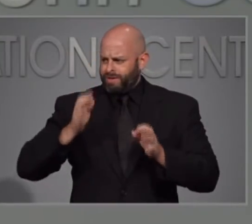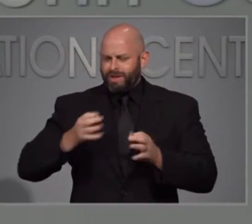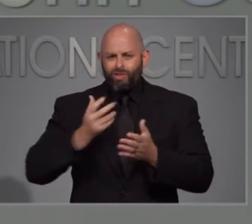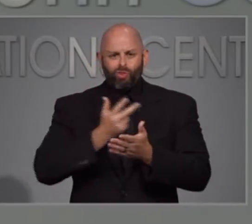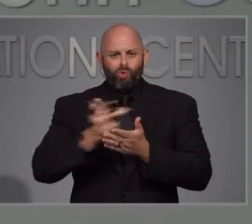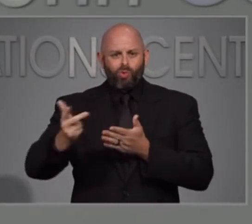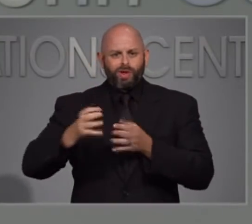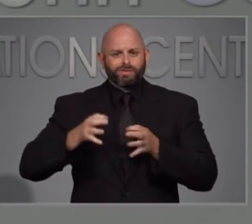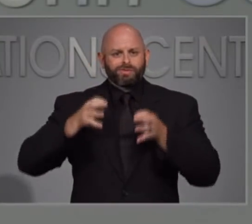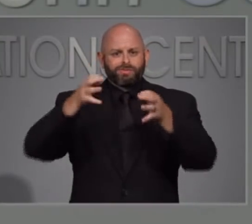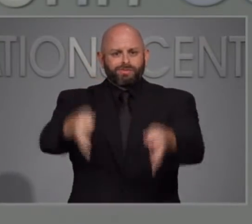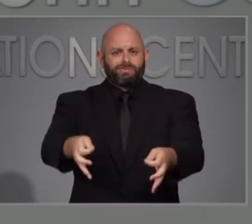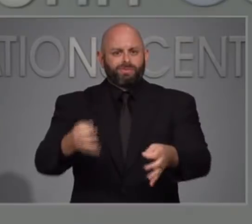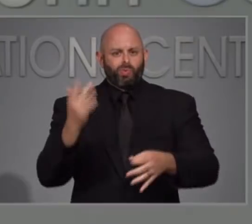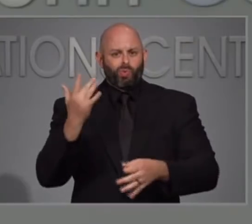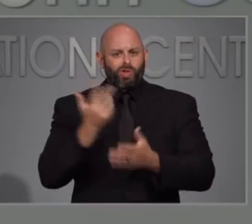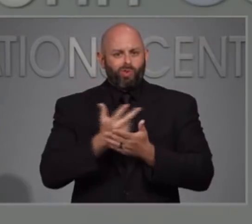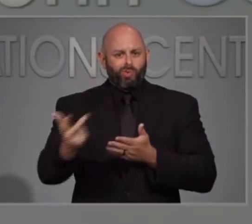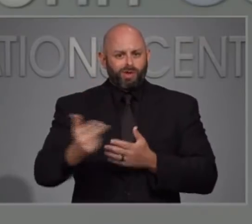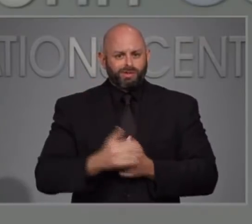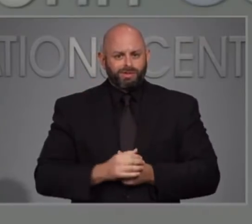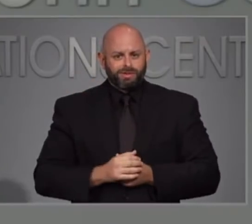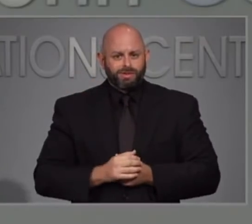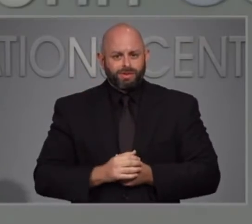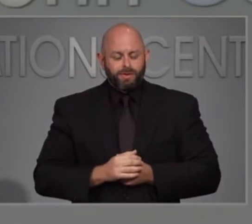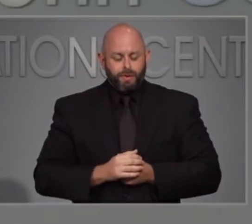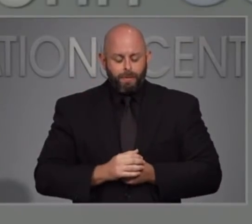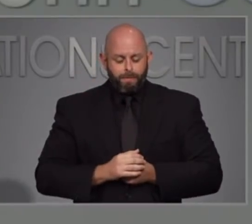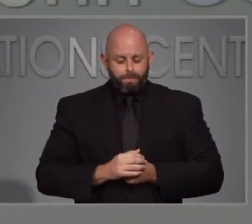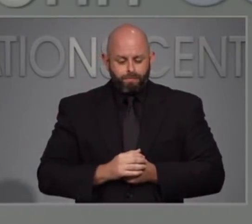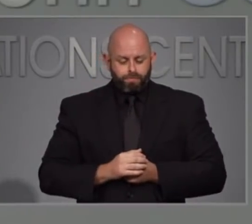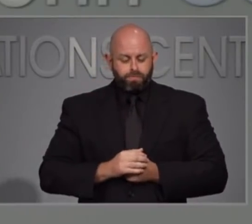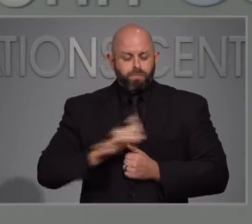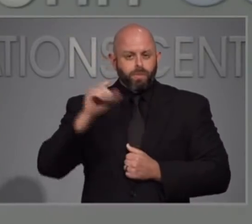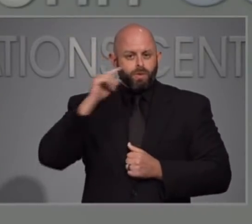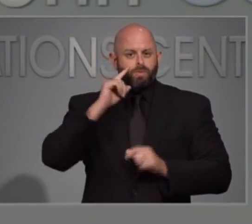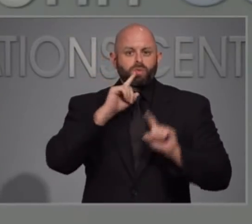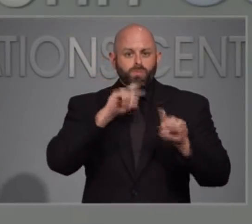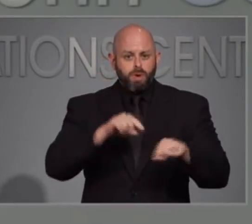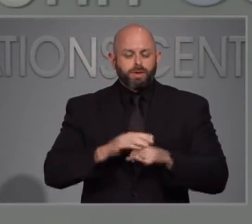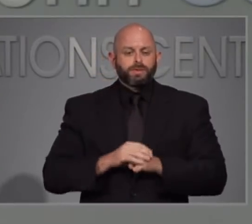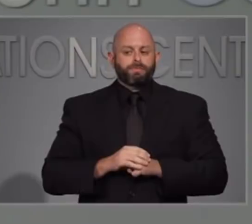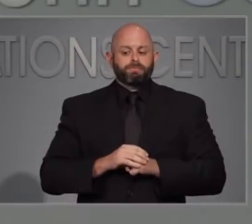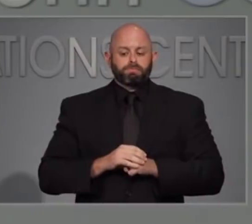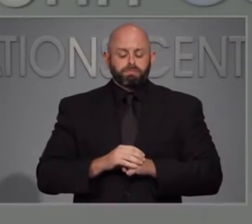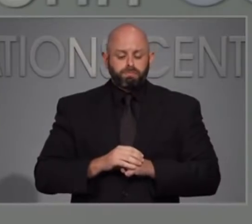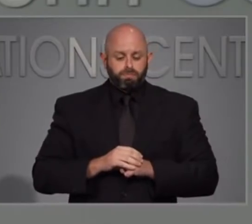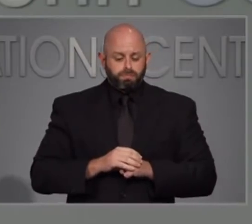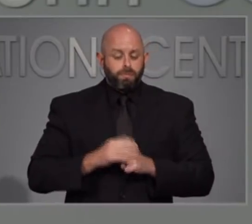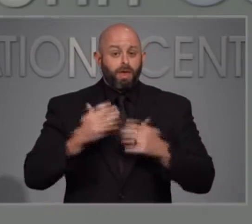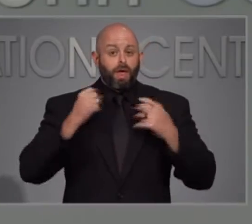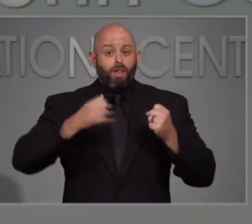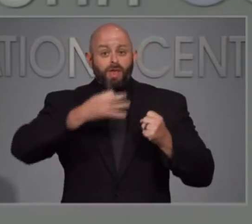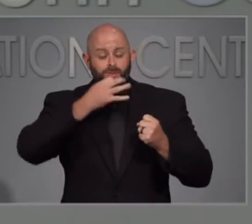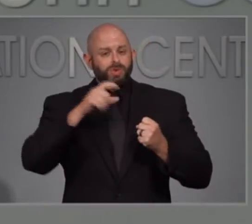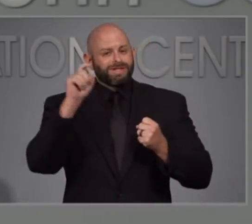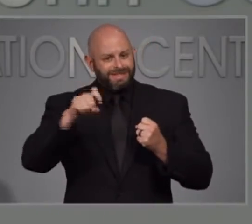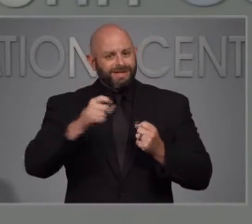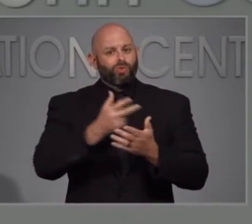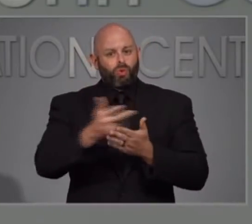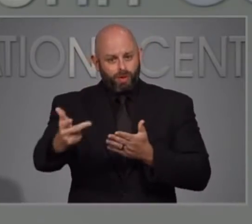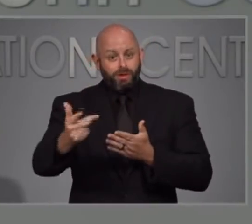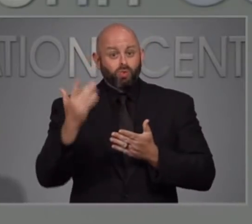the 3-week time frame basis? Because the health experts need that period of time to be able to analyze